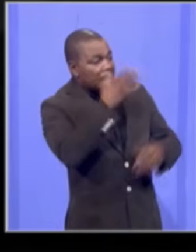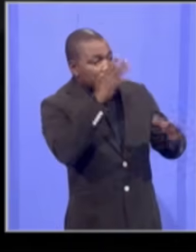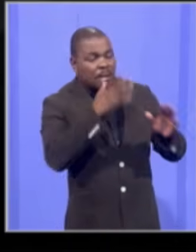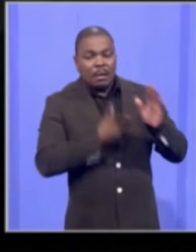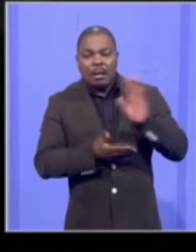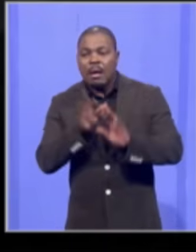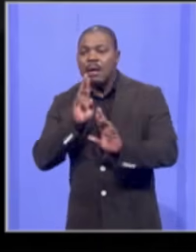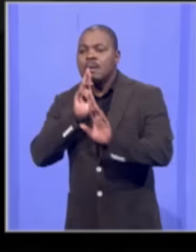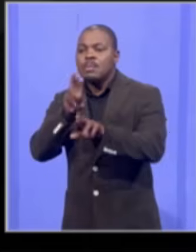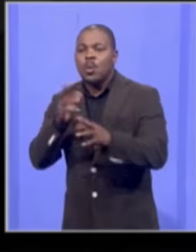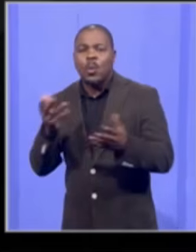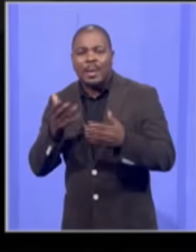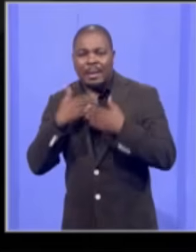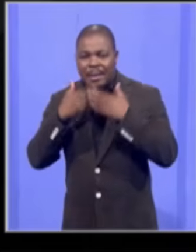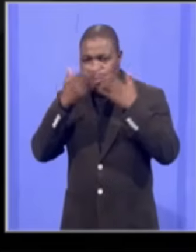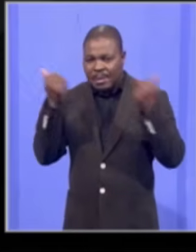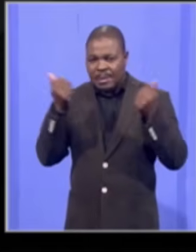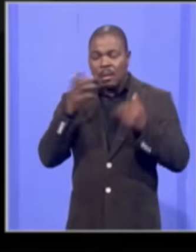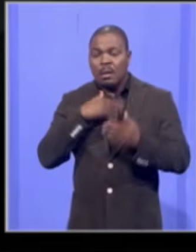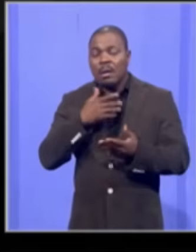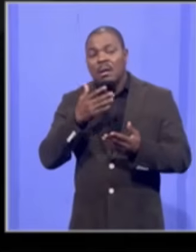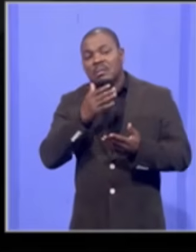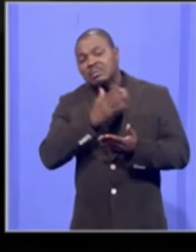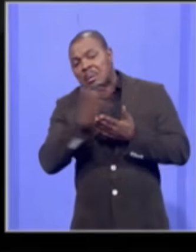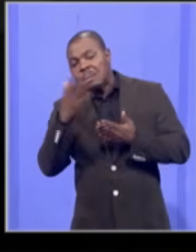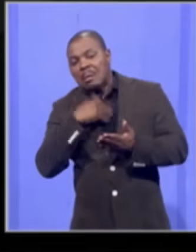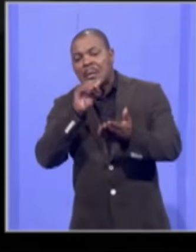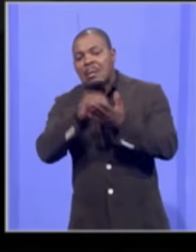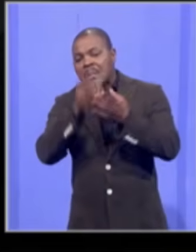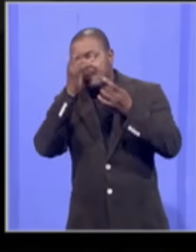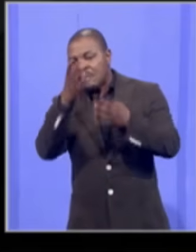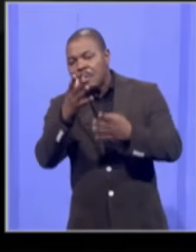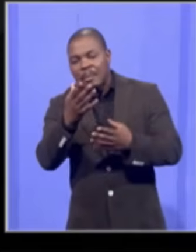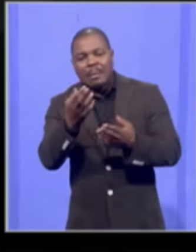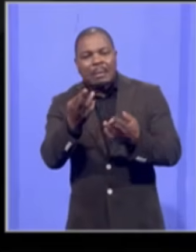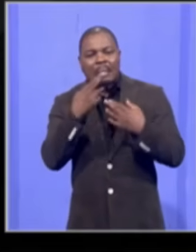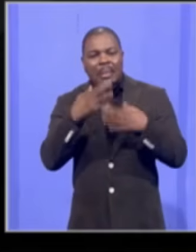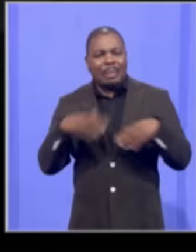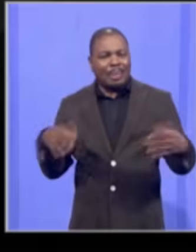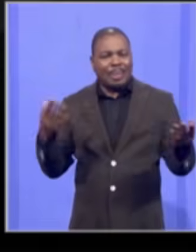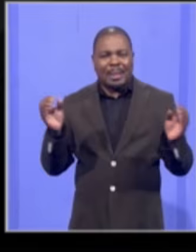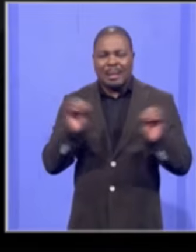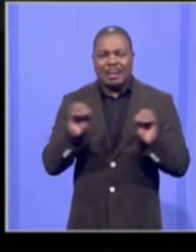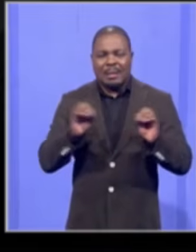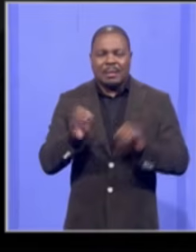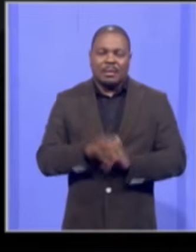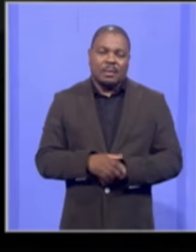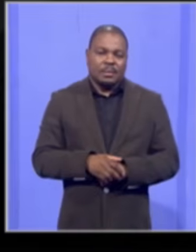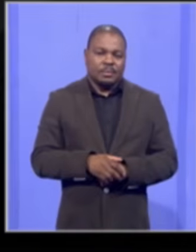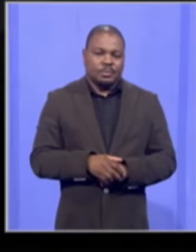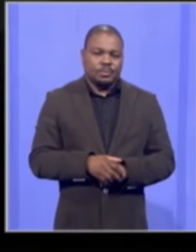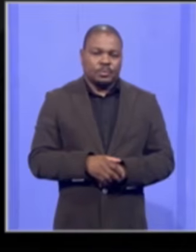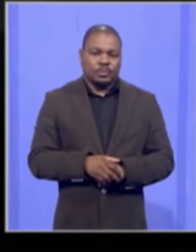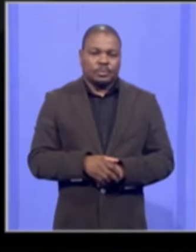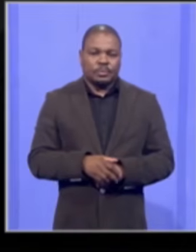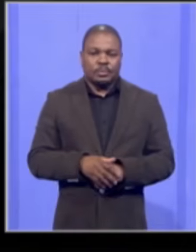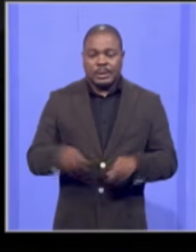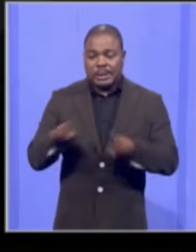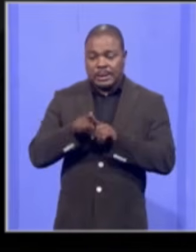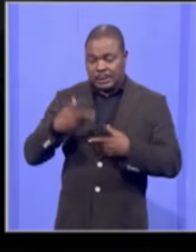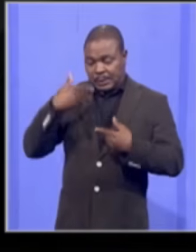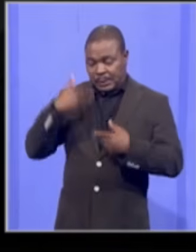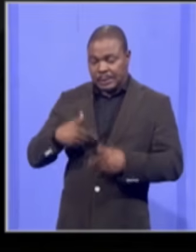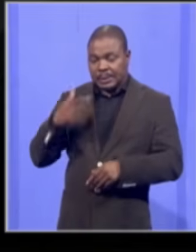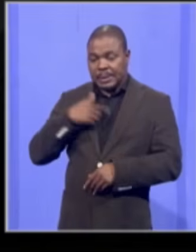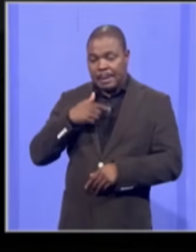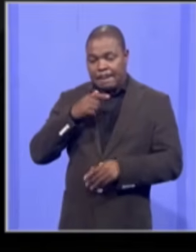ba reportang sometimes ha ba kry feedback or from mo ba seno reporta ho diragetse. Jwalo ka mokudi ke sa